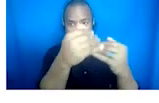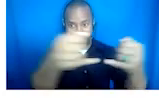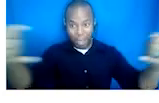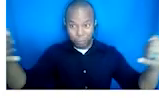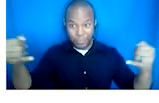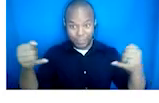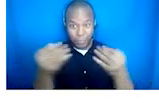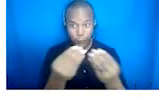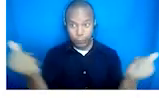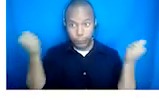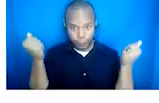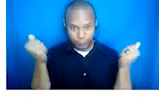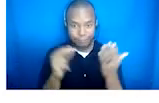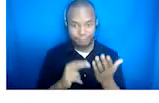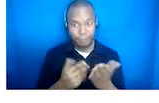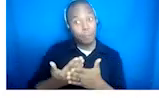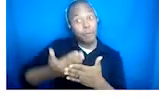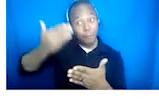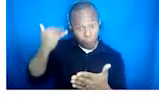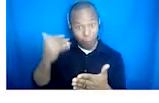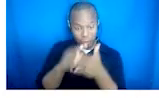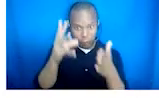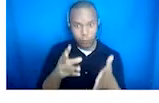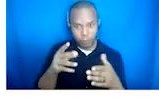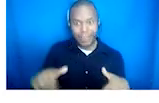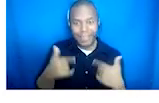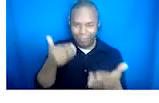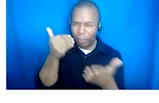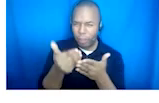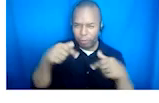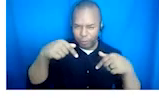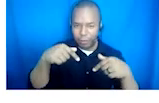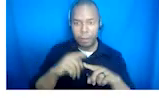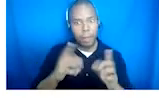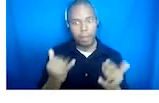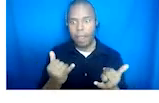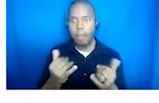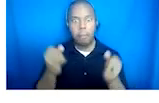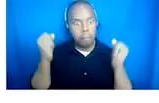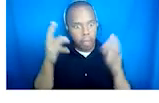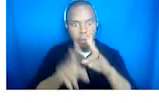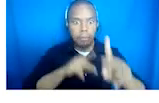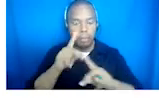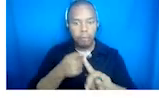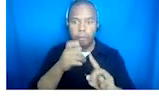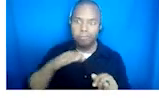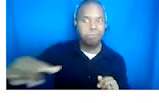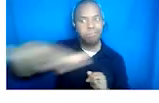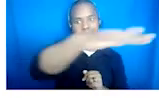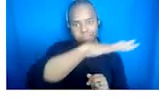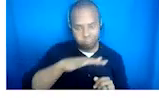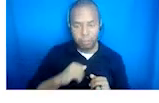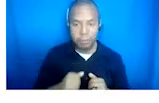here. But now that COVID has changed and there's more and more online courses and